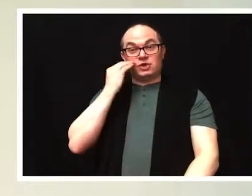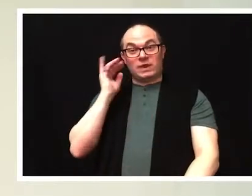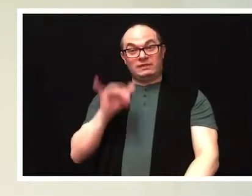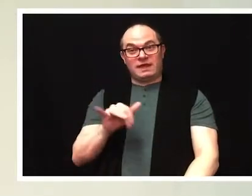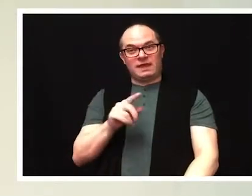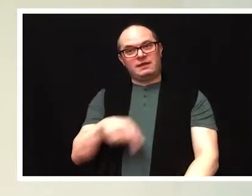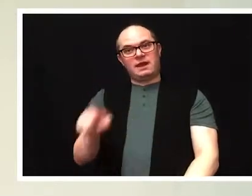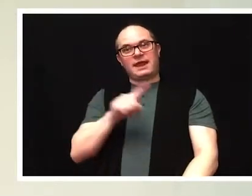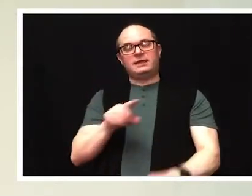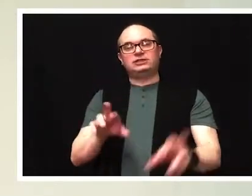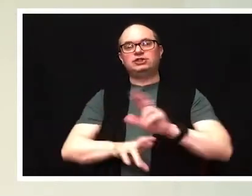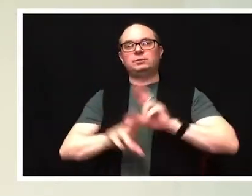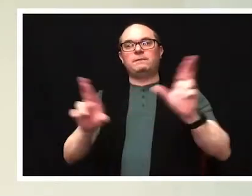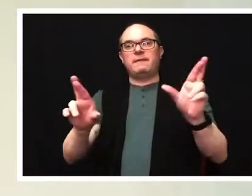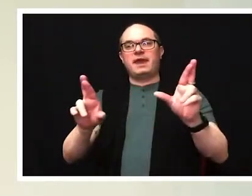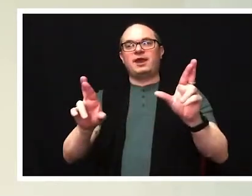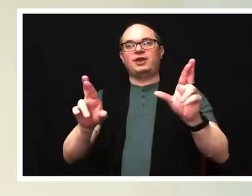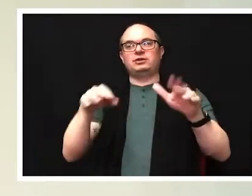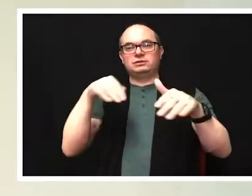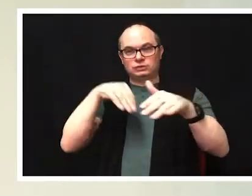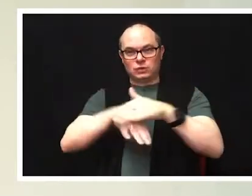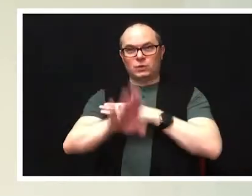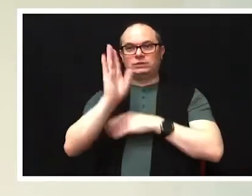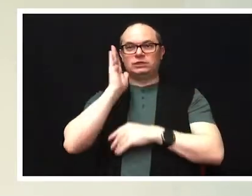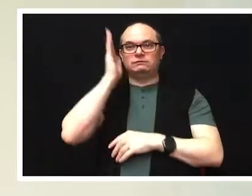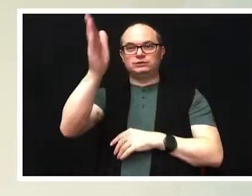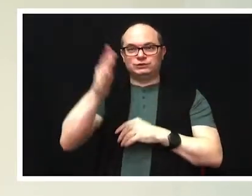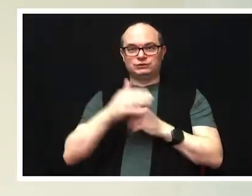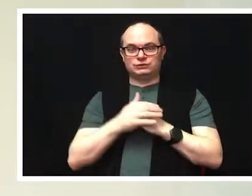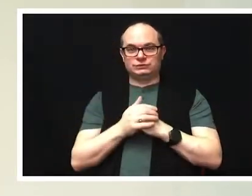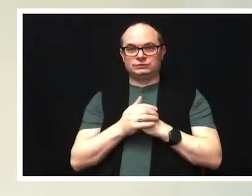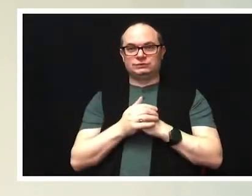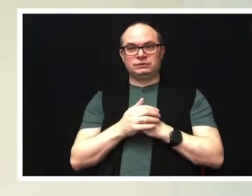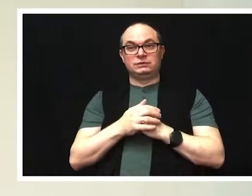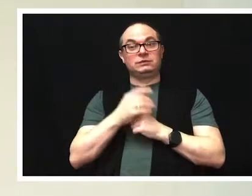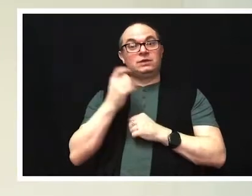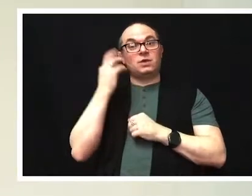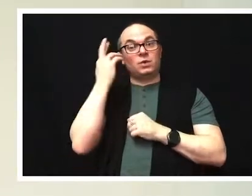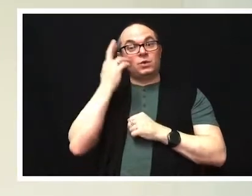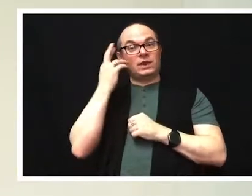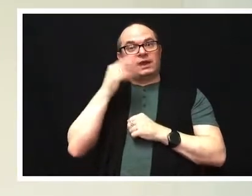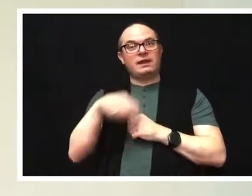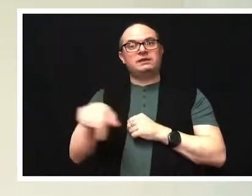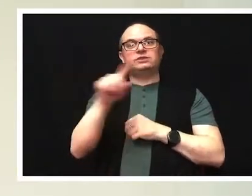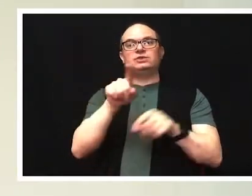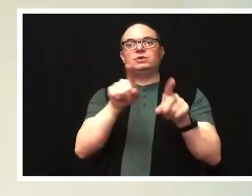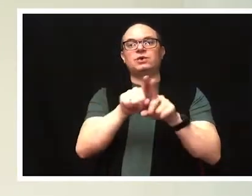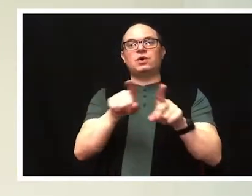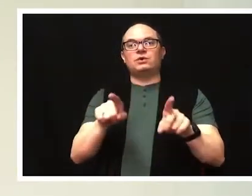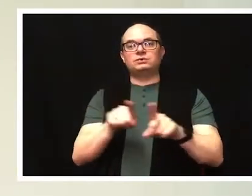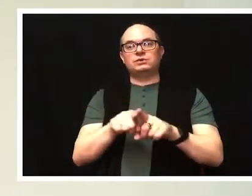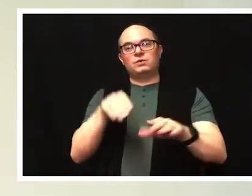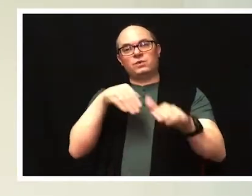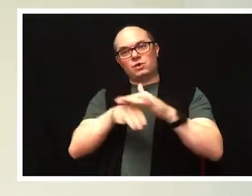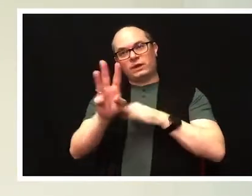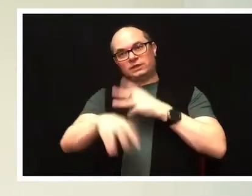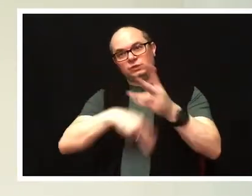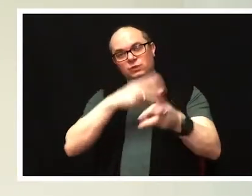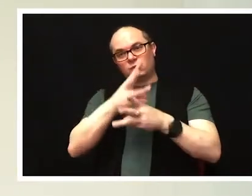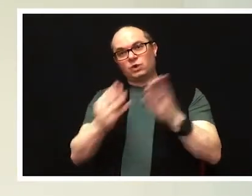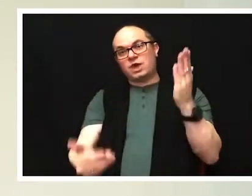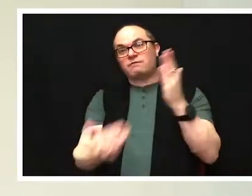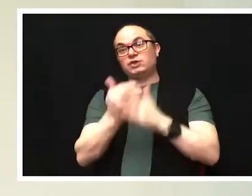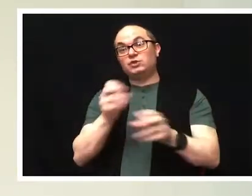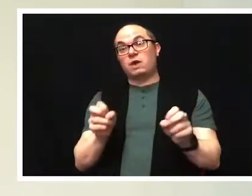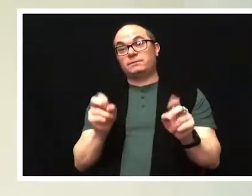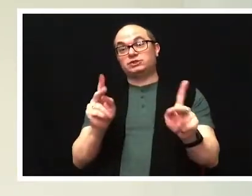this, as you prepare to march into the future, realize that you are also marching into a world of